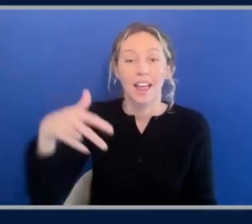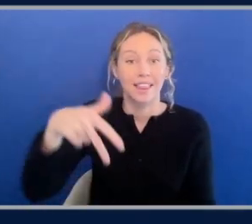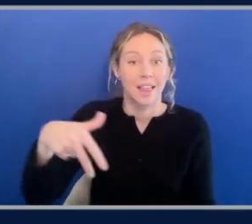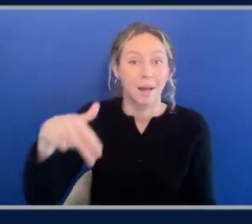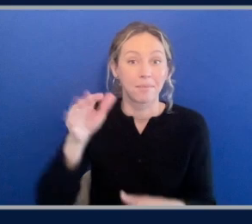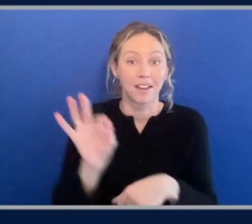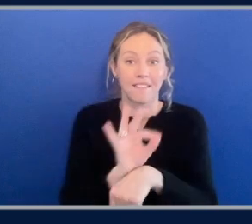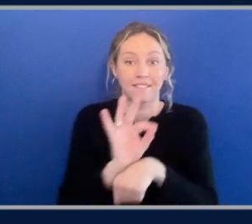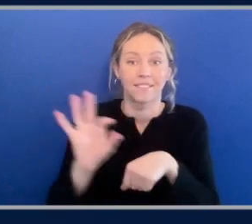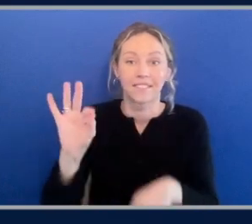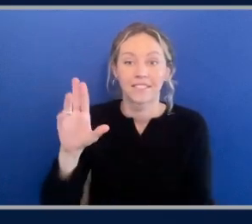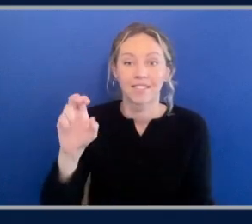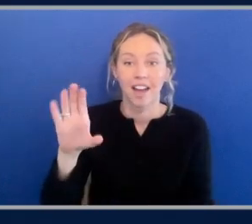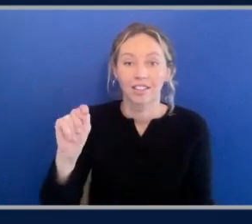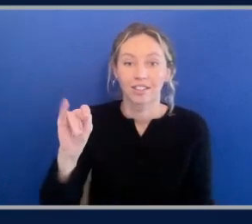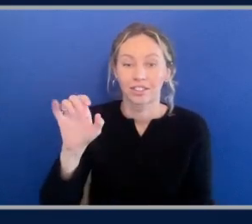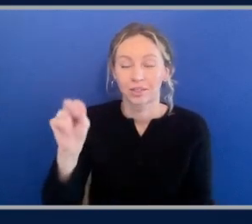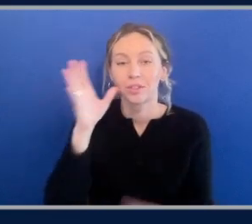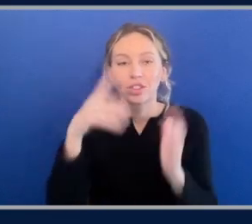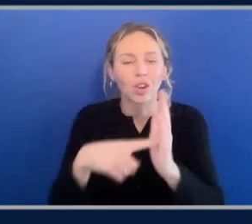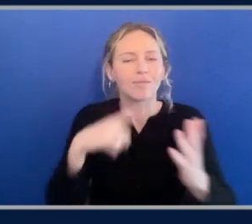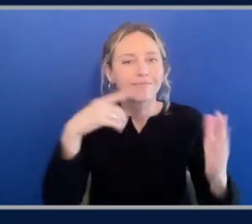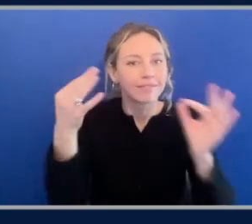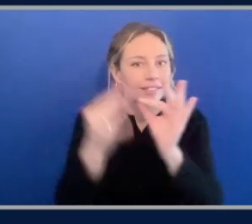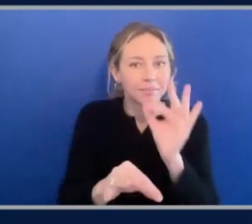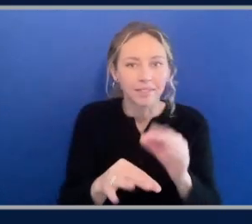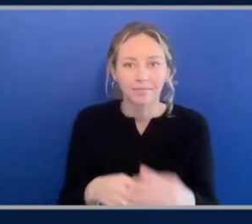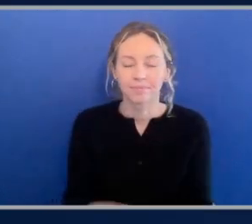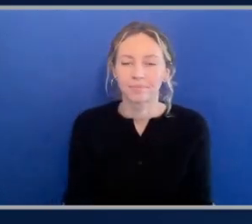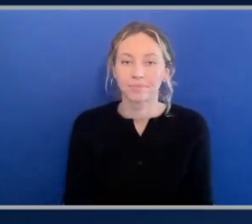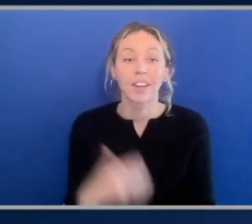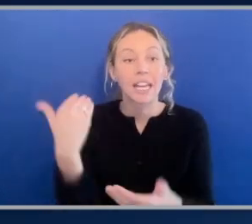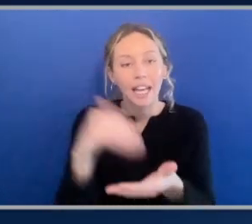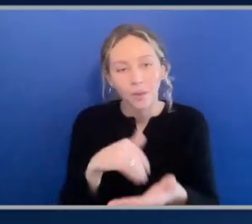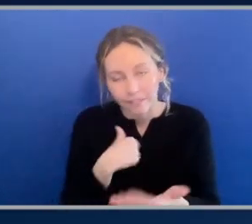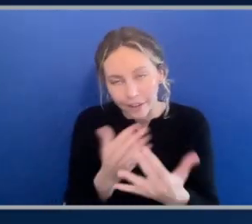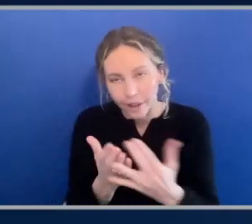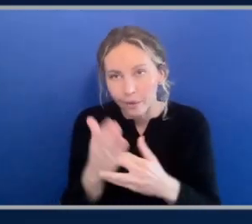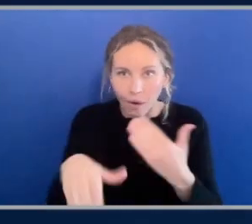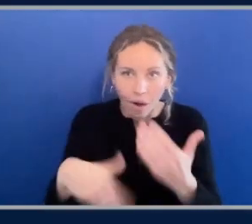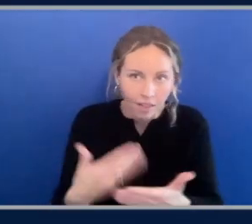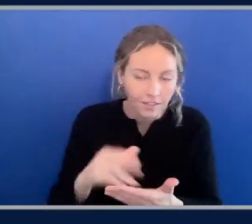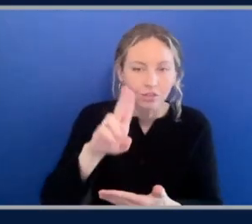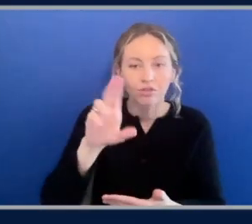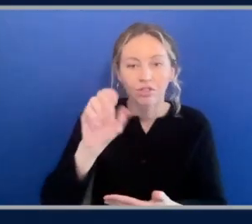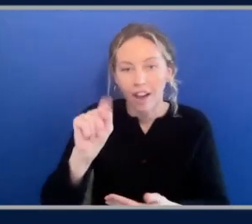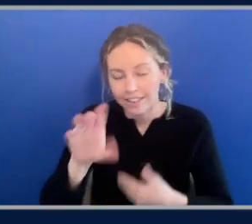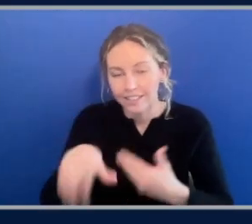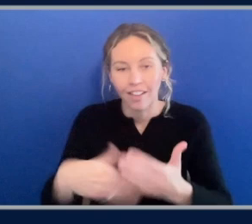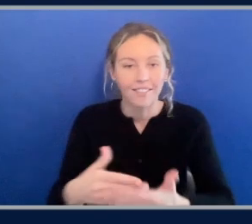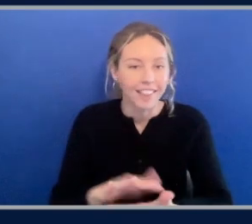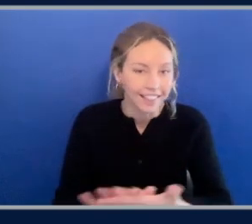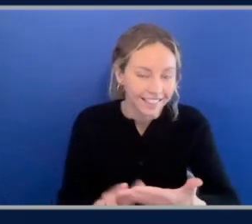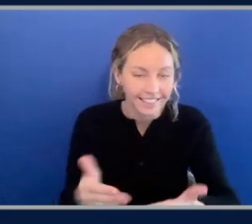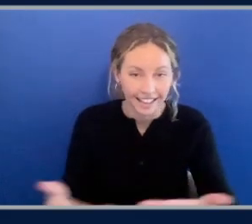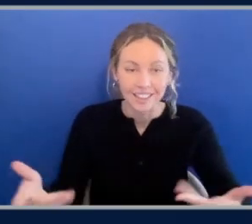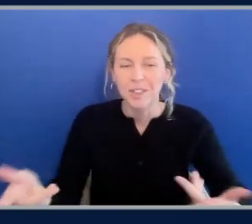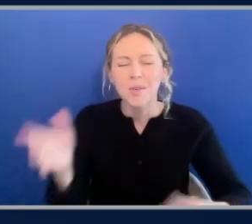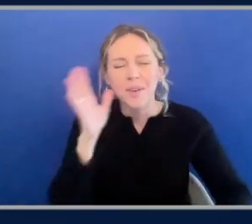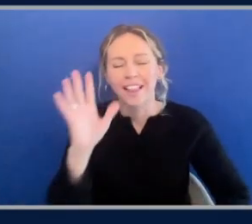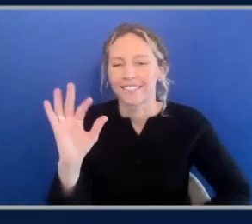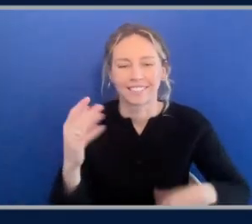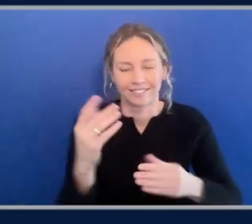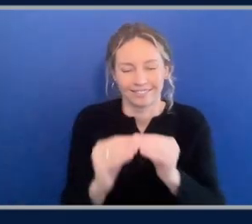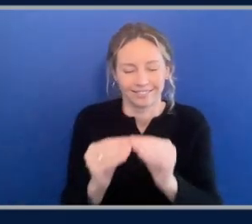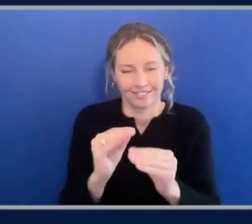going to show you how actually simple it is. Now, again, once you get through all the weeds of Rust and borrowing systems and all those things, once you get all that figured out,